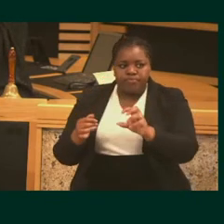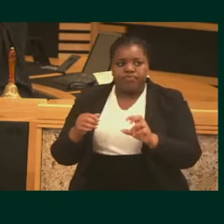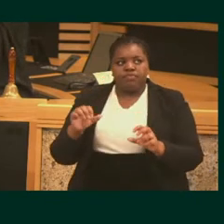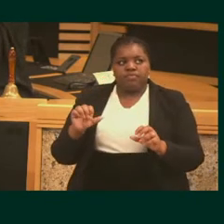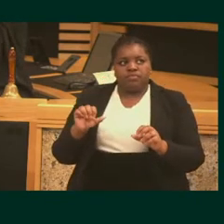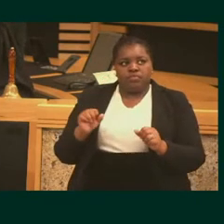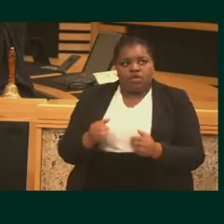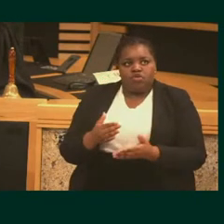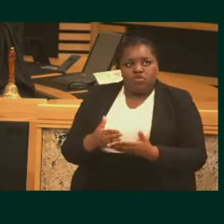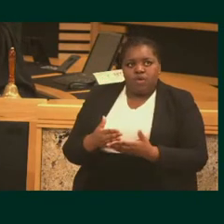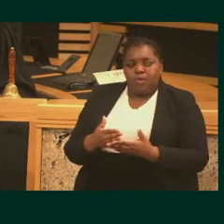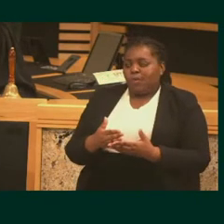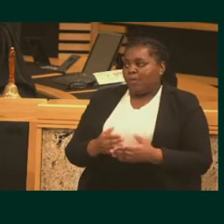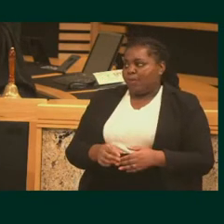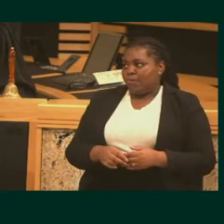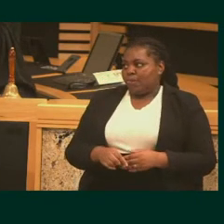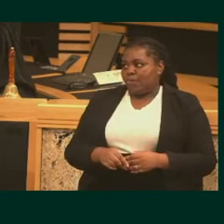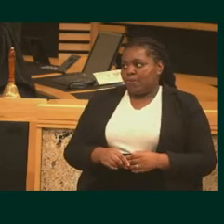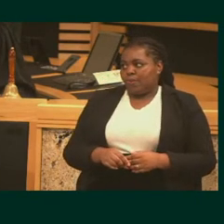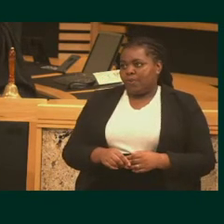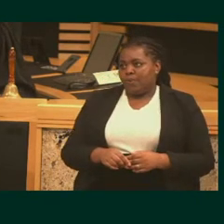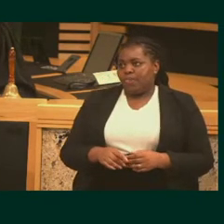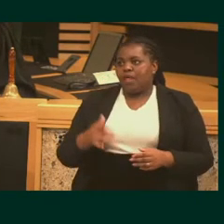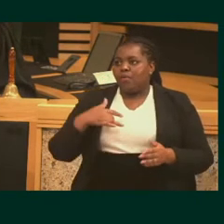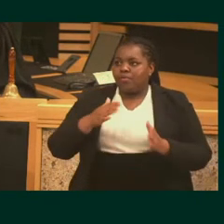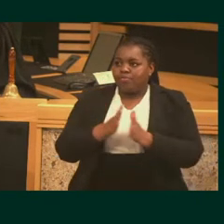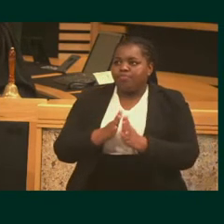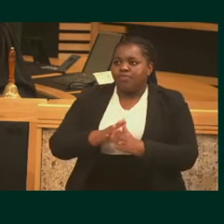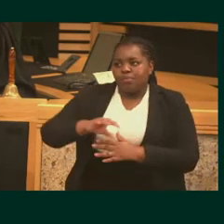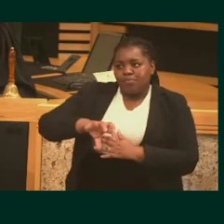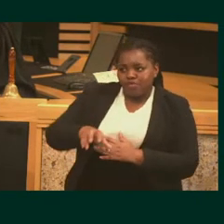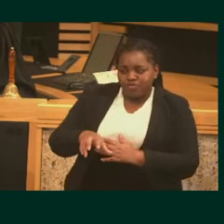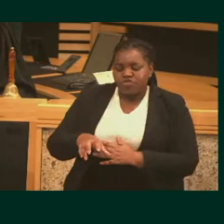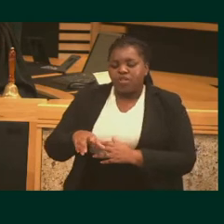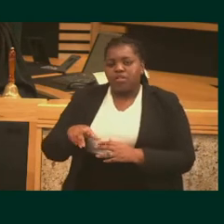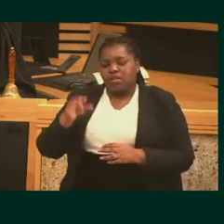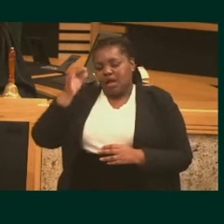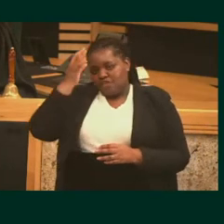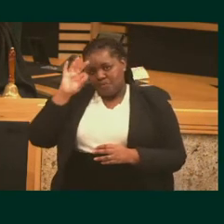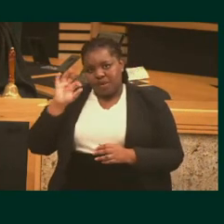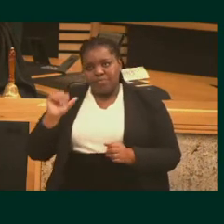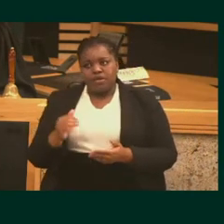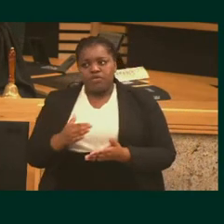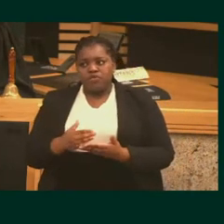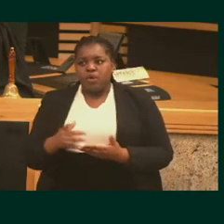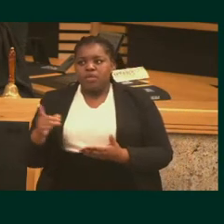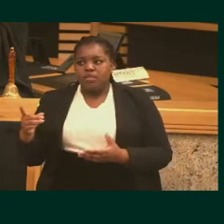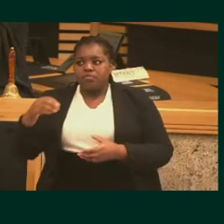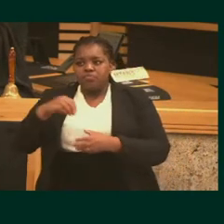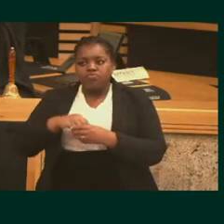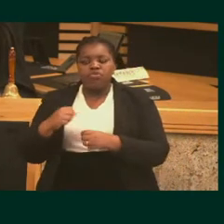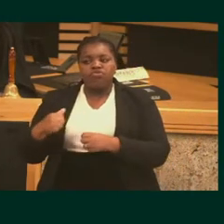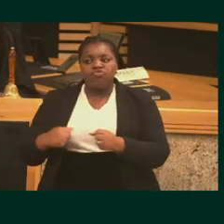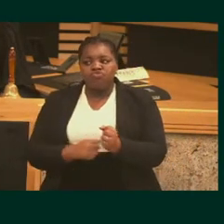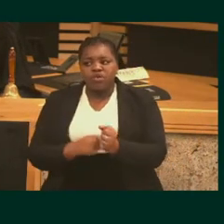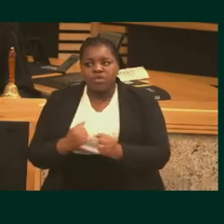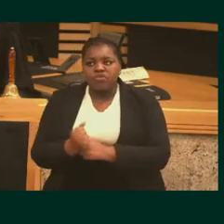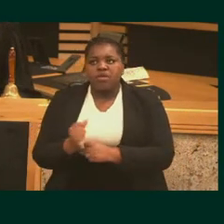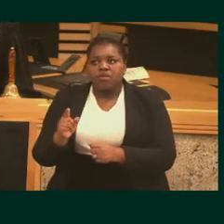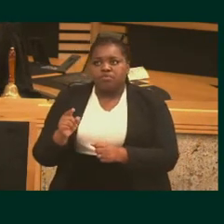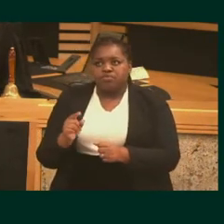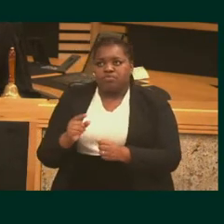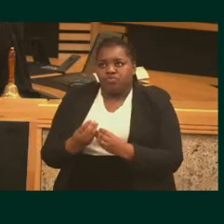law enforcement to Edge provincial government to strengthen the provincial safety strategy in dealing with